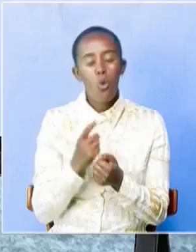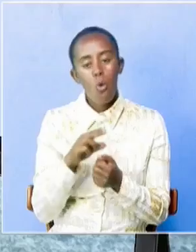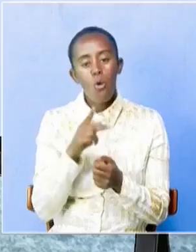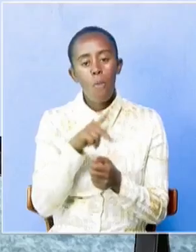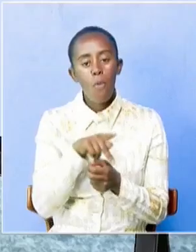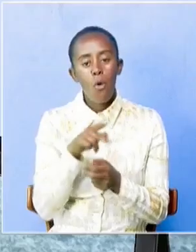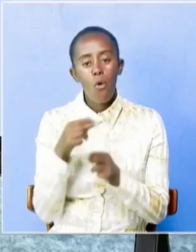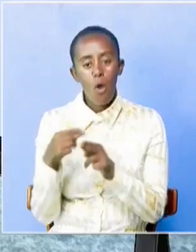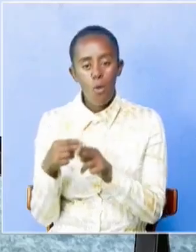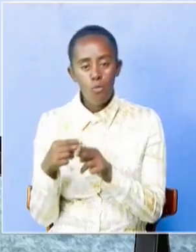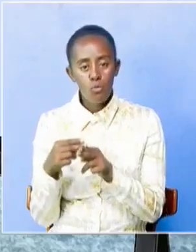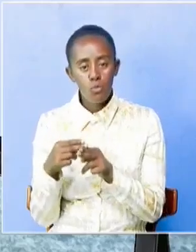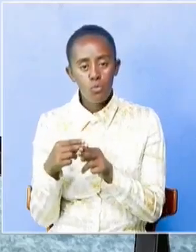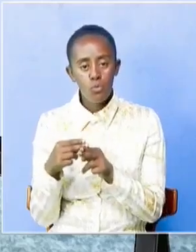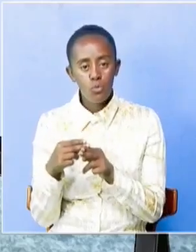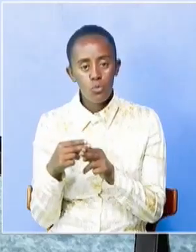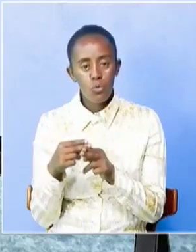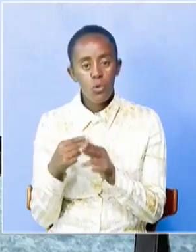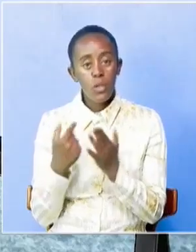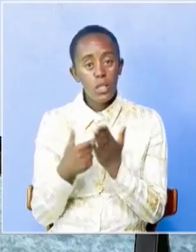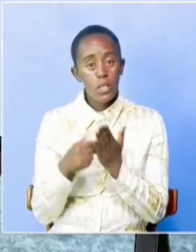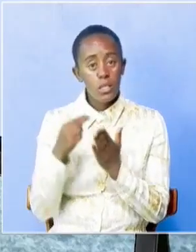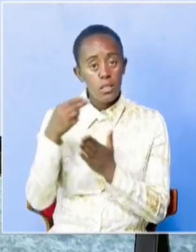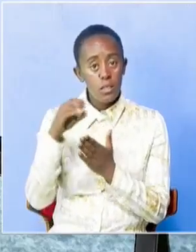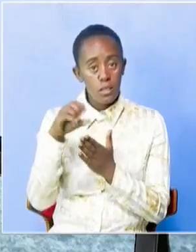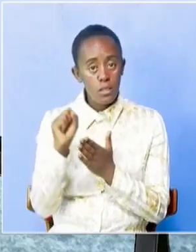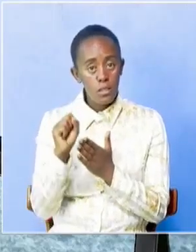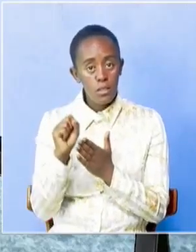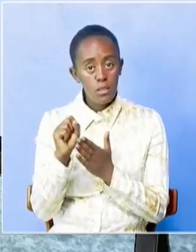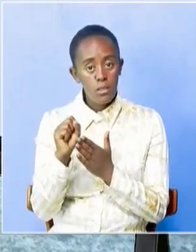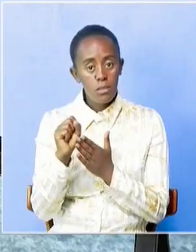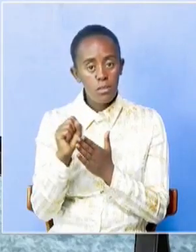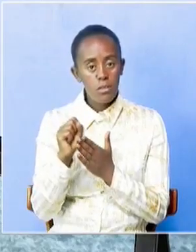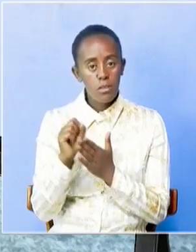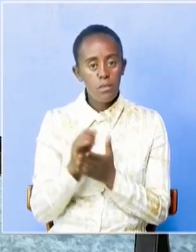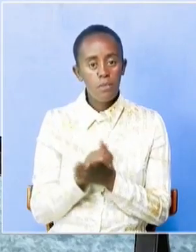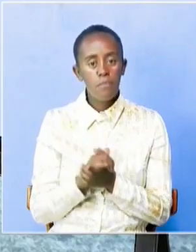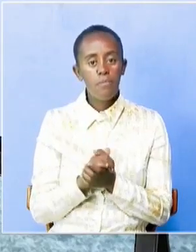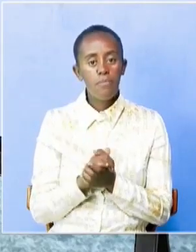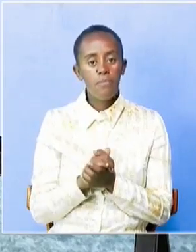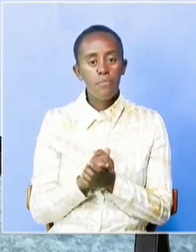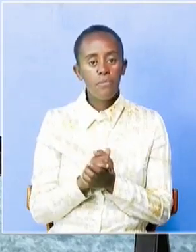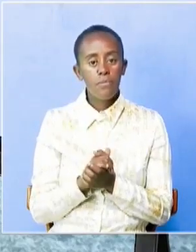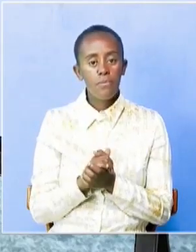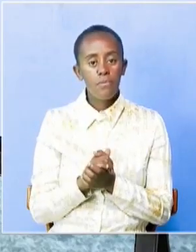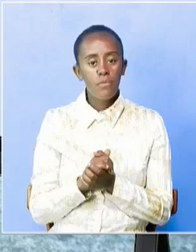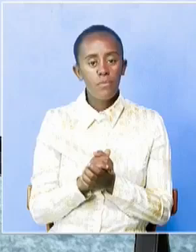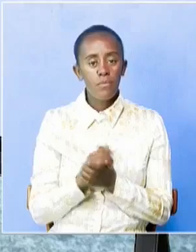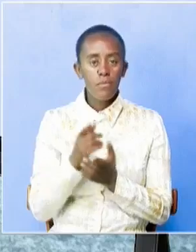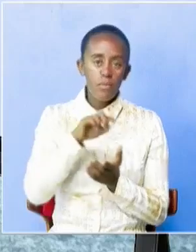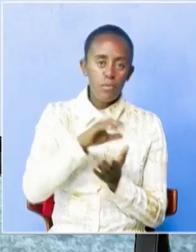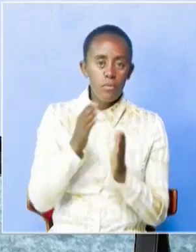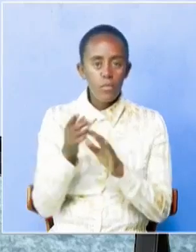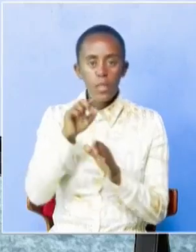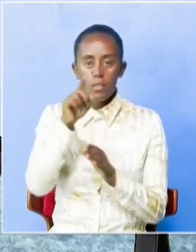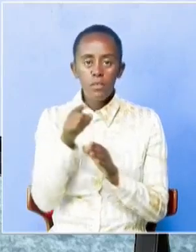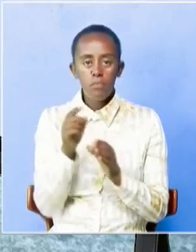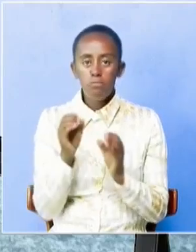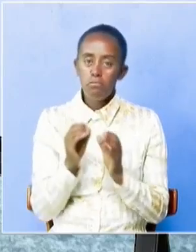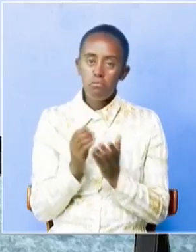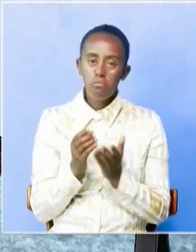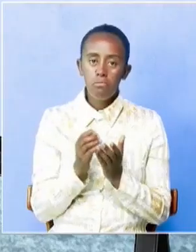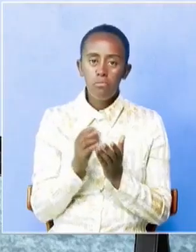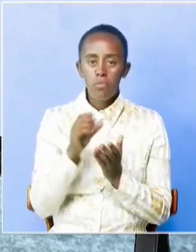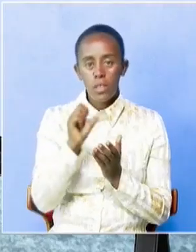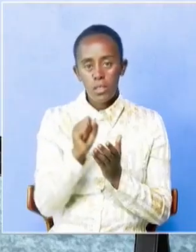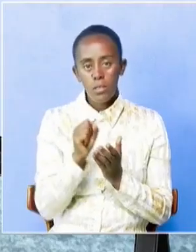pronoun. But does this pronoun need an apostrophe here or here? No. Before S